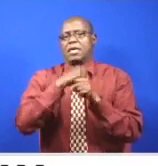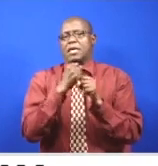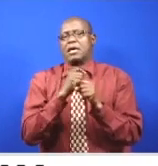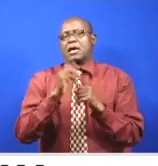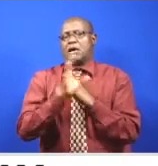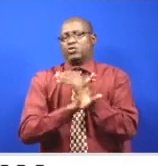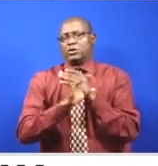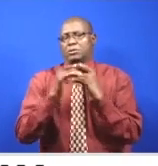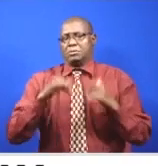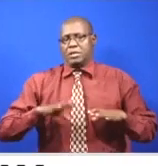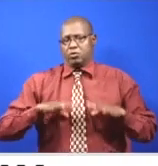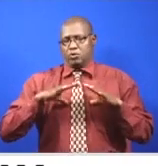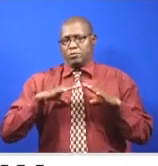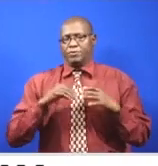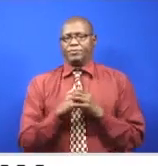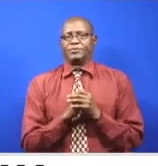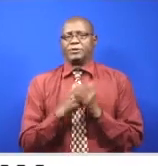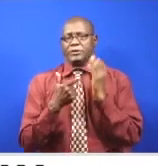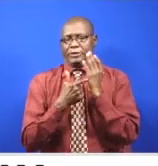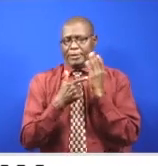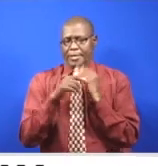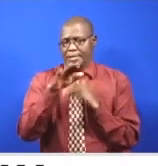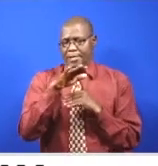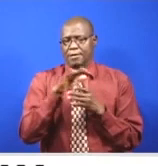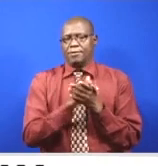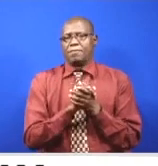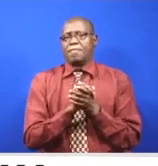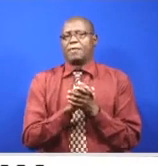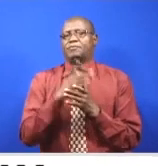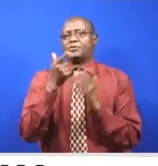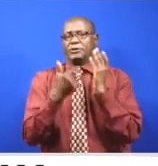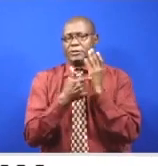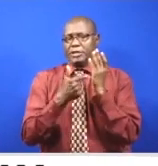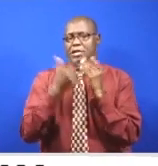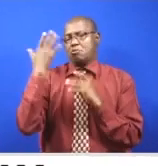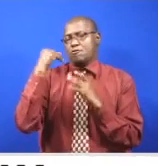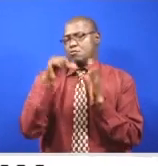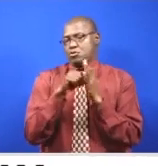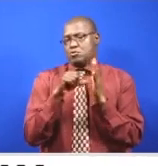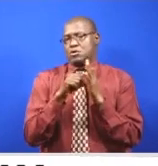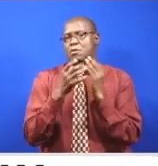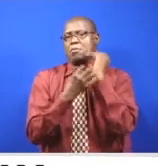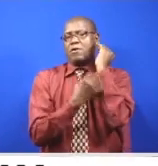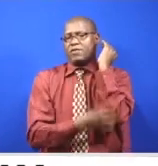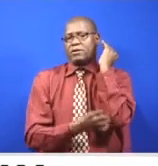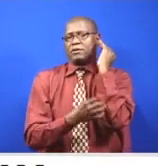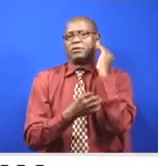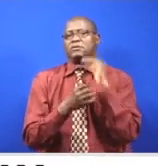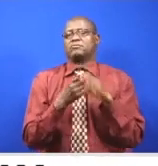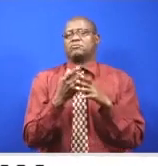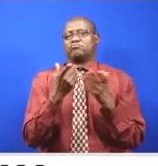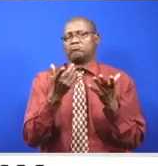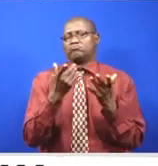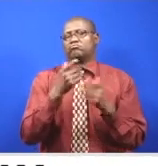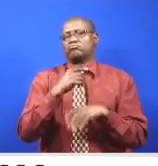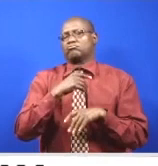space. As a departure from the past, where tech economy was a mirage, poverty, illiteracy, and